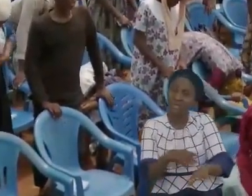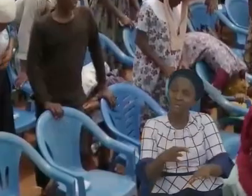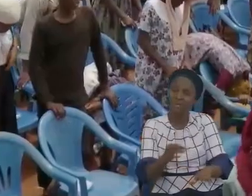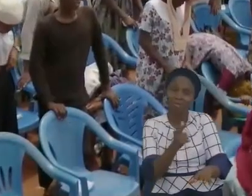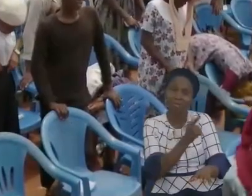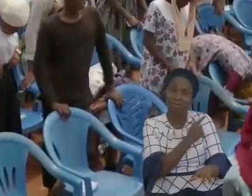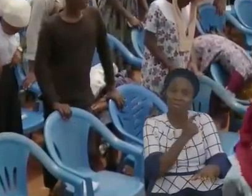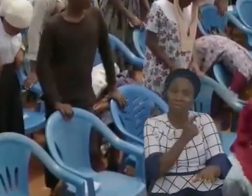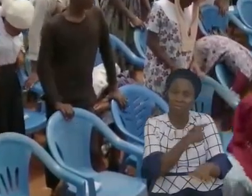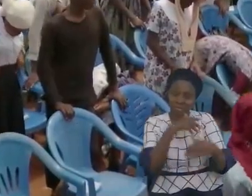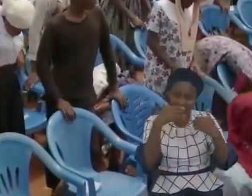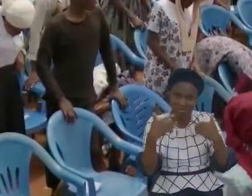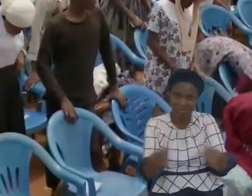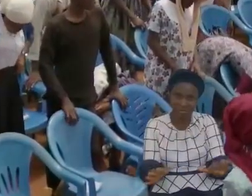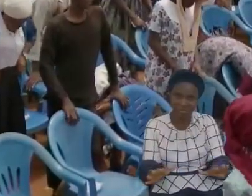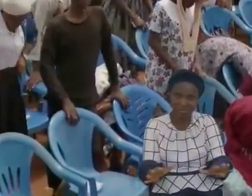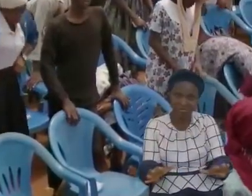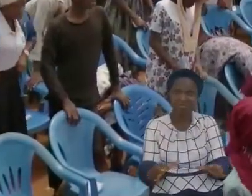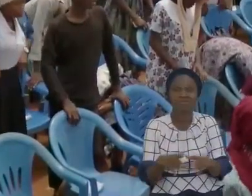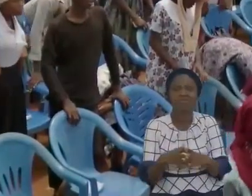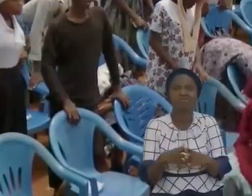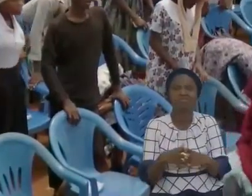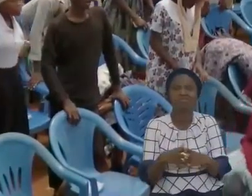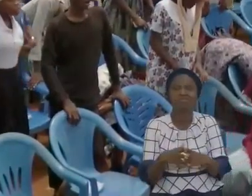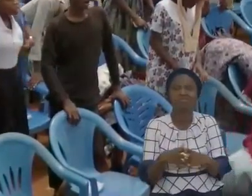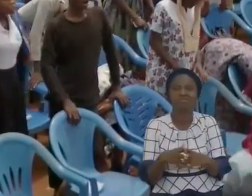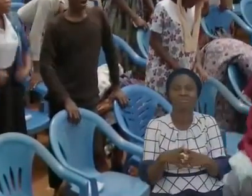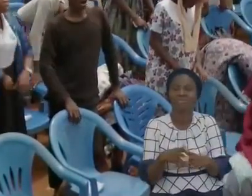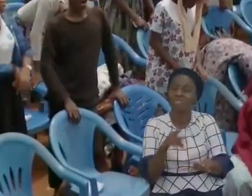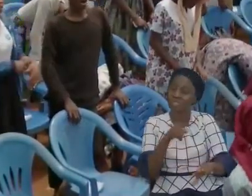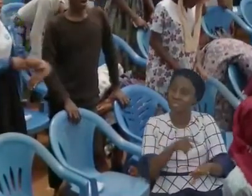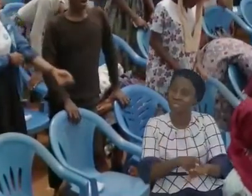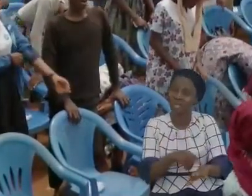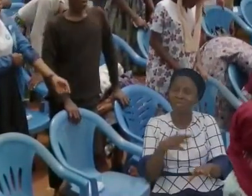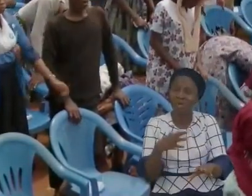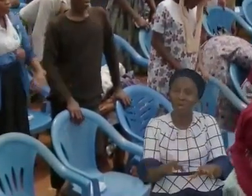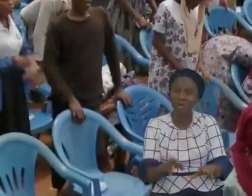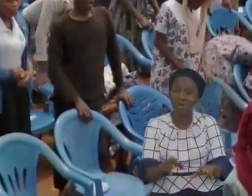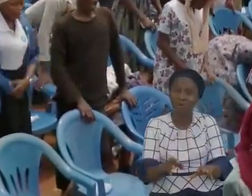Time of merry going round over.